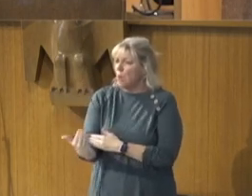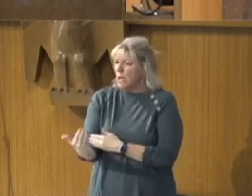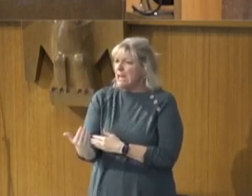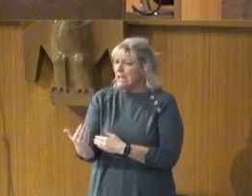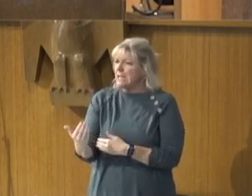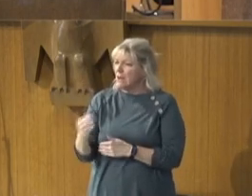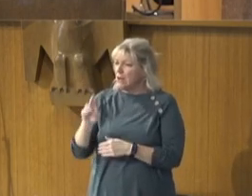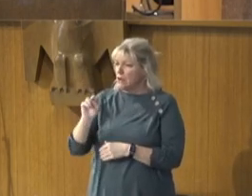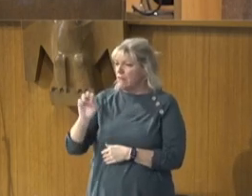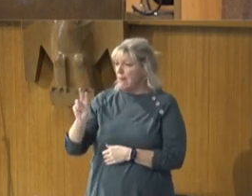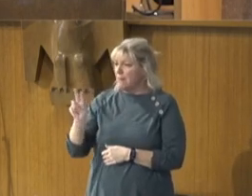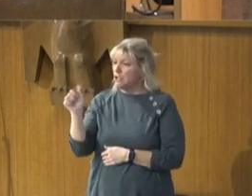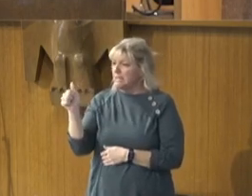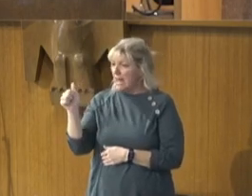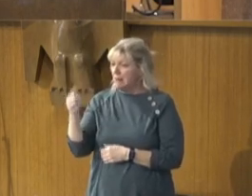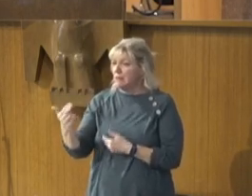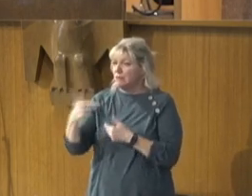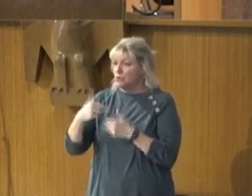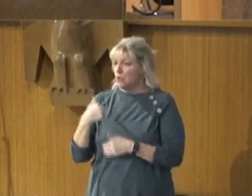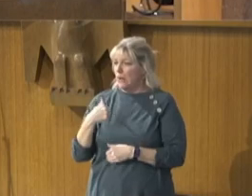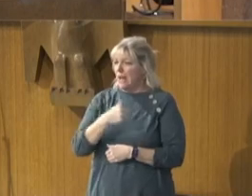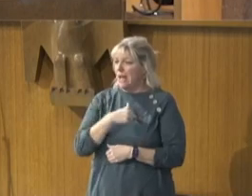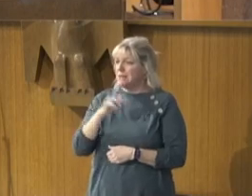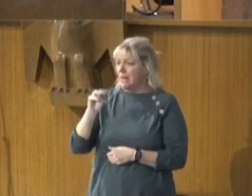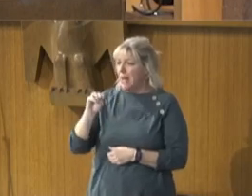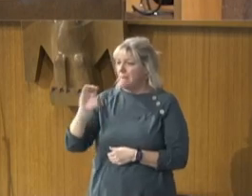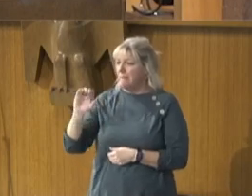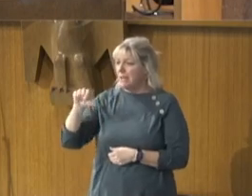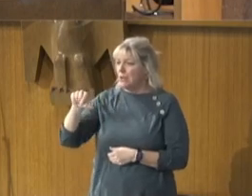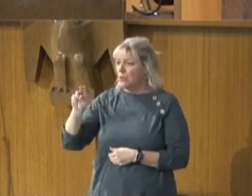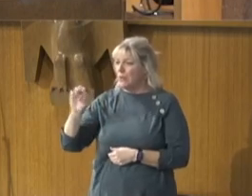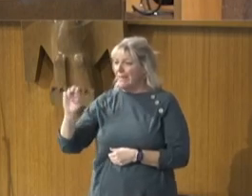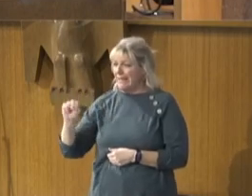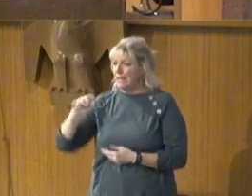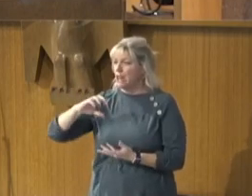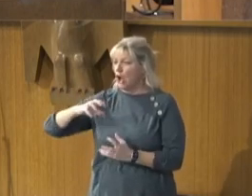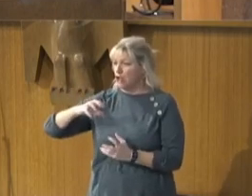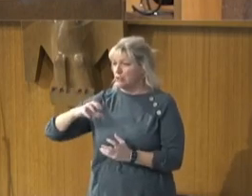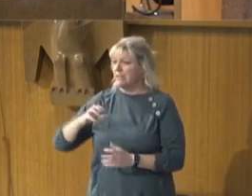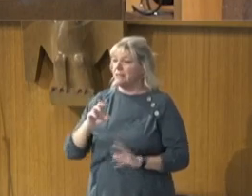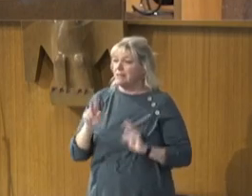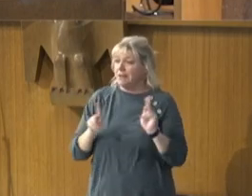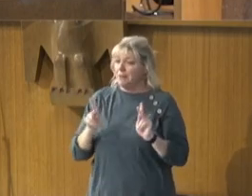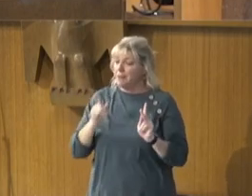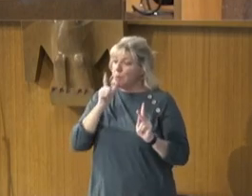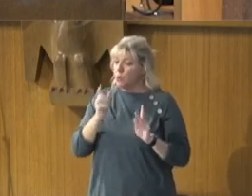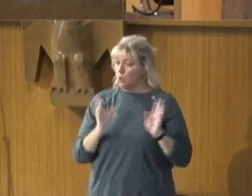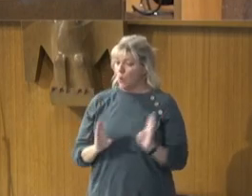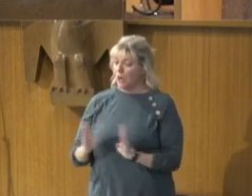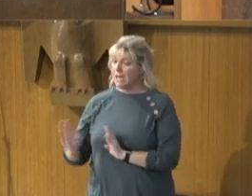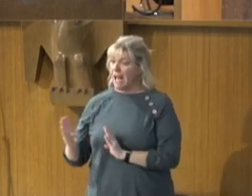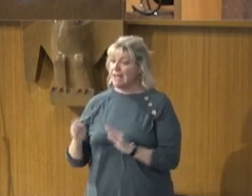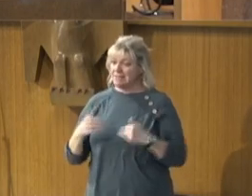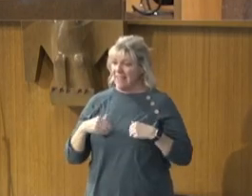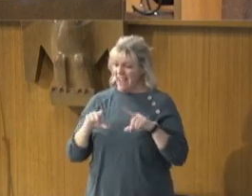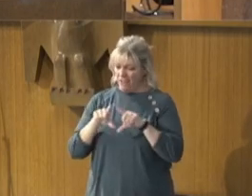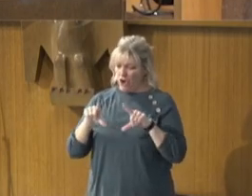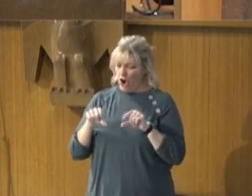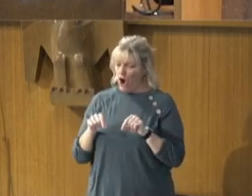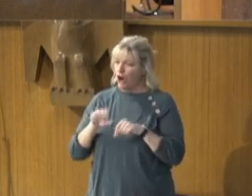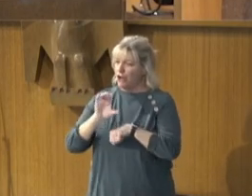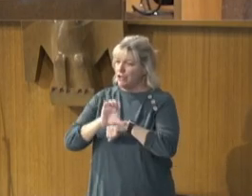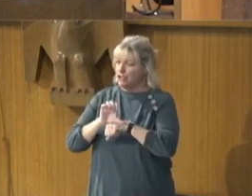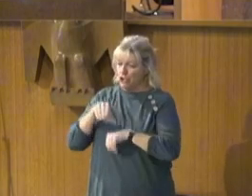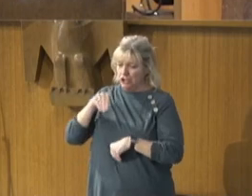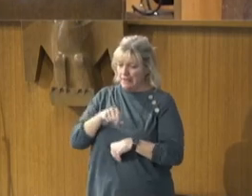10th, you can join folks from the church down at McLean Laundry. The people who organize it have a card. The church puts money on it. And we just pay for people's